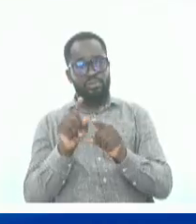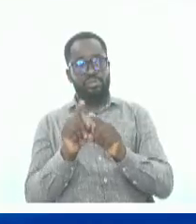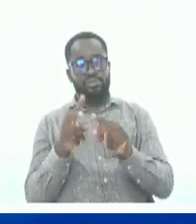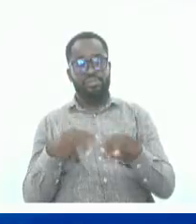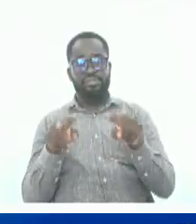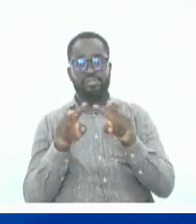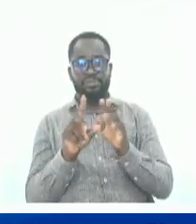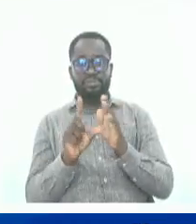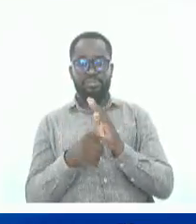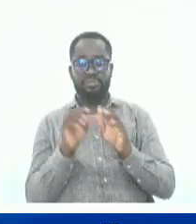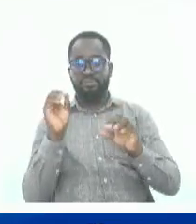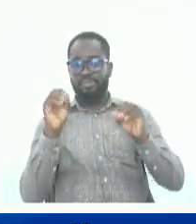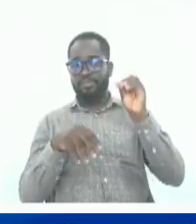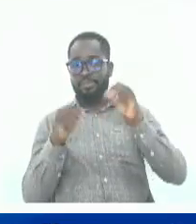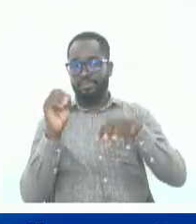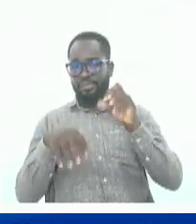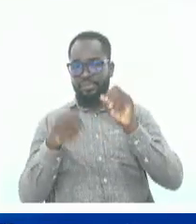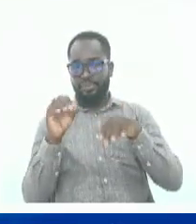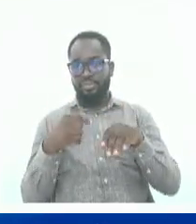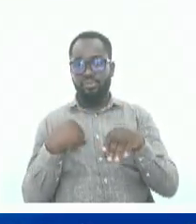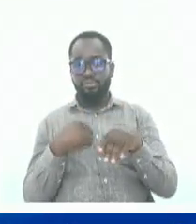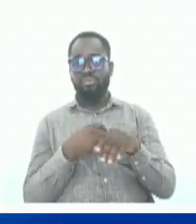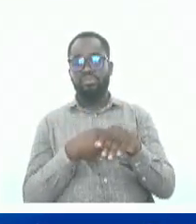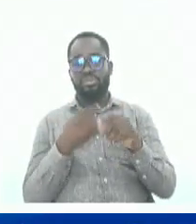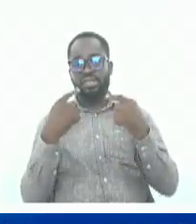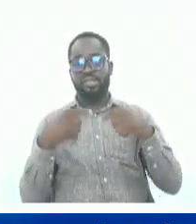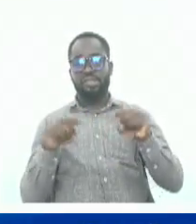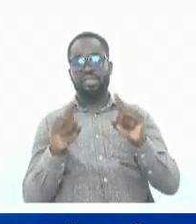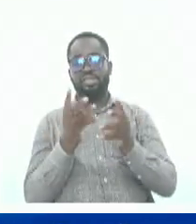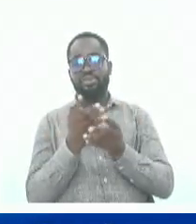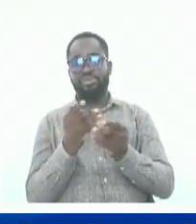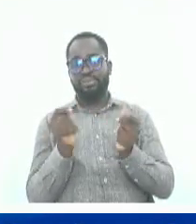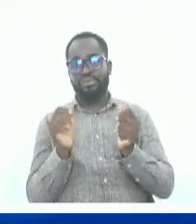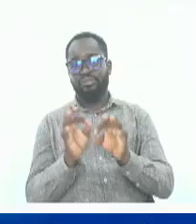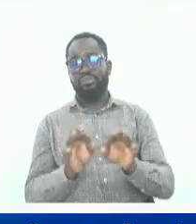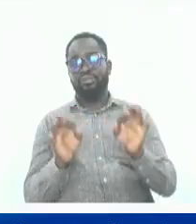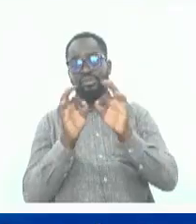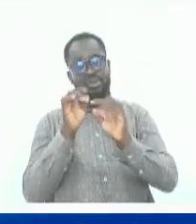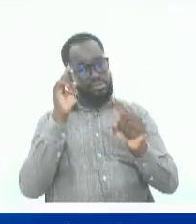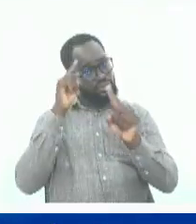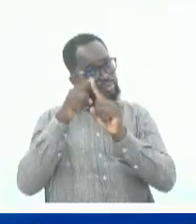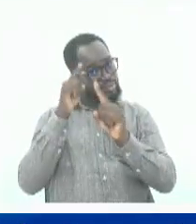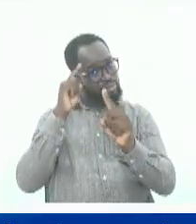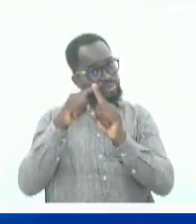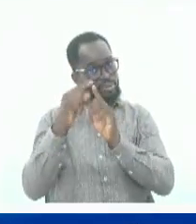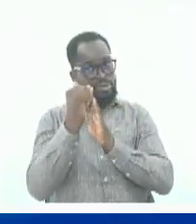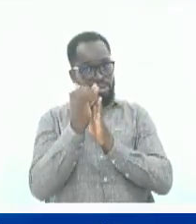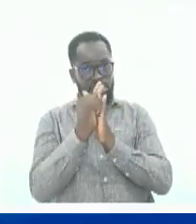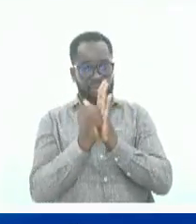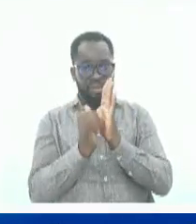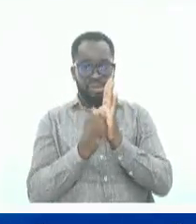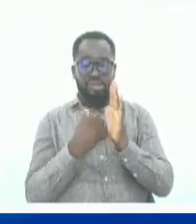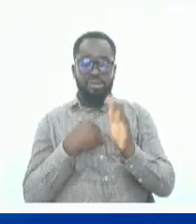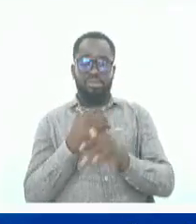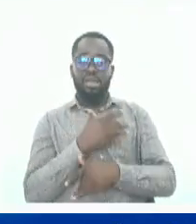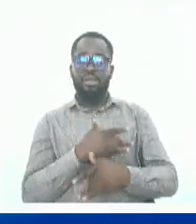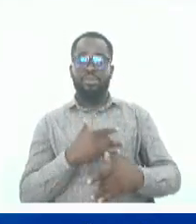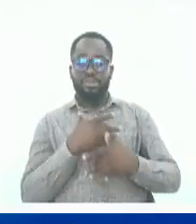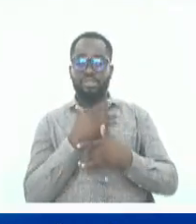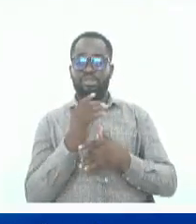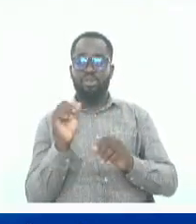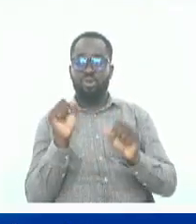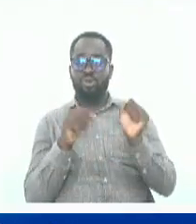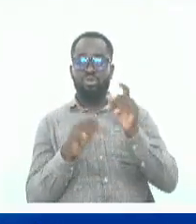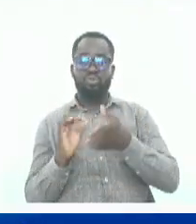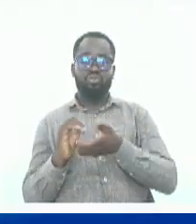valuable contributions. We've successfully addressed the key objectives outlined on the agenda, and I appreciate the collaborative